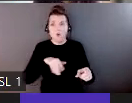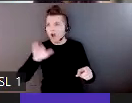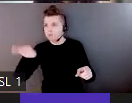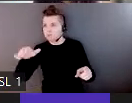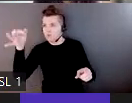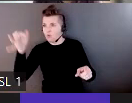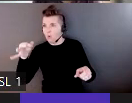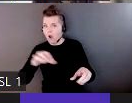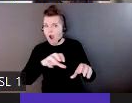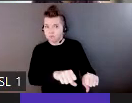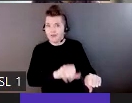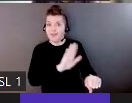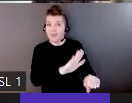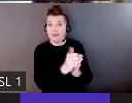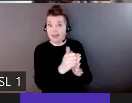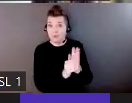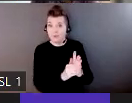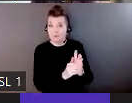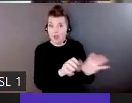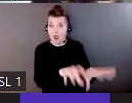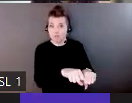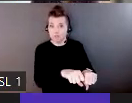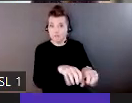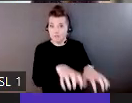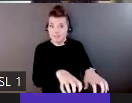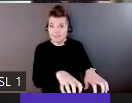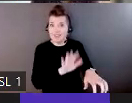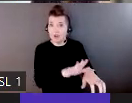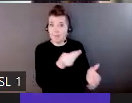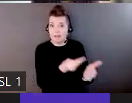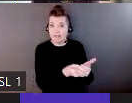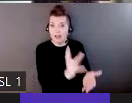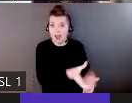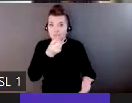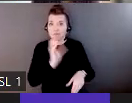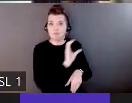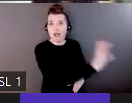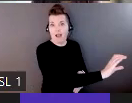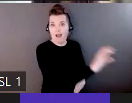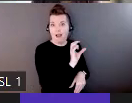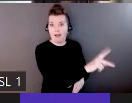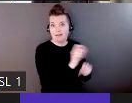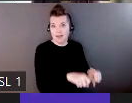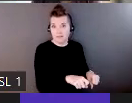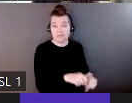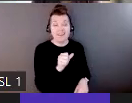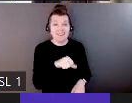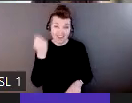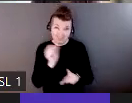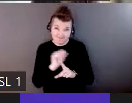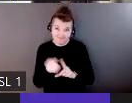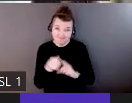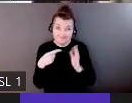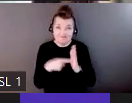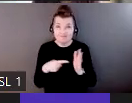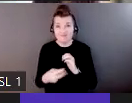money. And we did that. So we found money. In the other cases where there's the robbery scenario, where there's the unauthorized